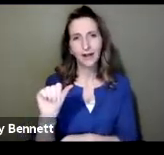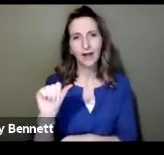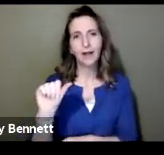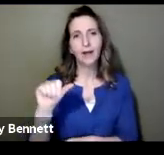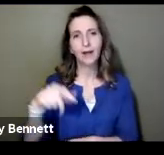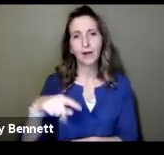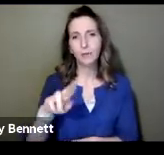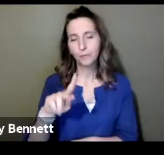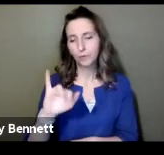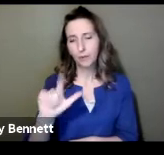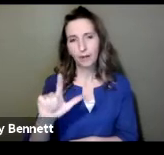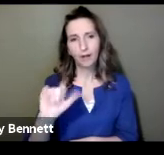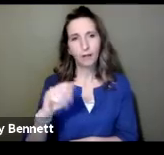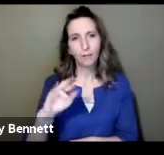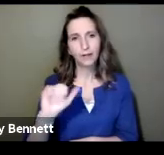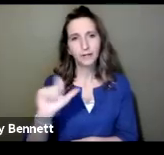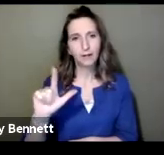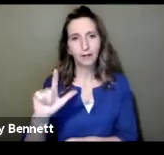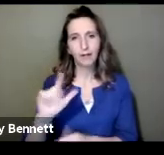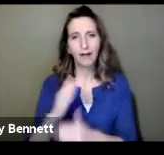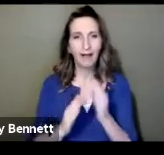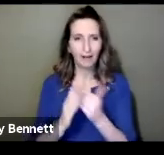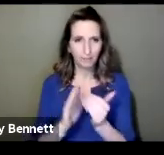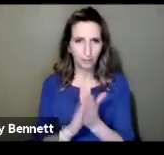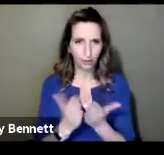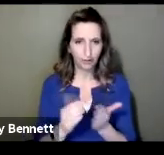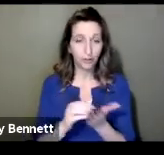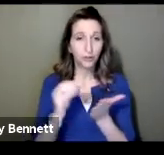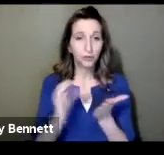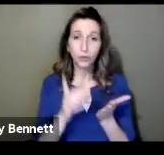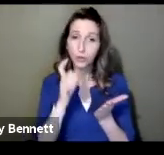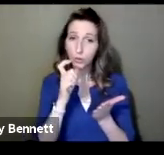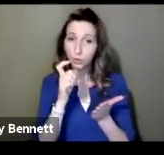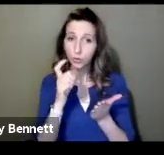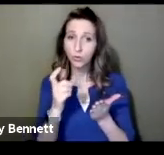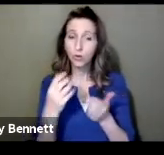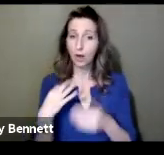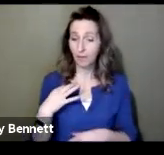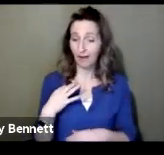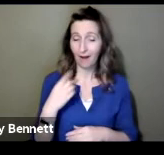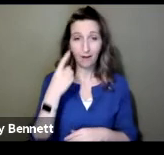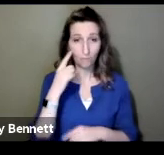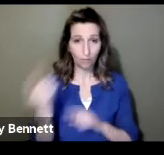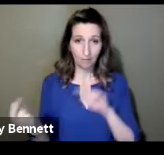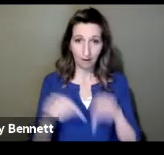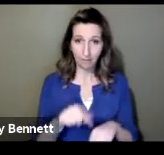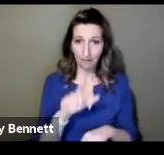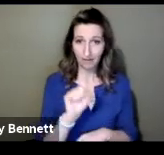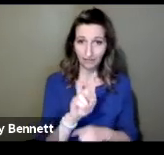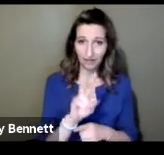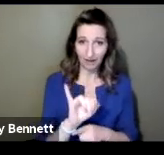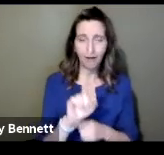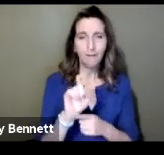applying for admissions to LSVI must have a classification of blind or visual impairment as